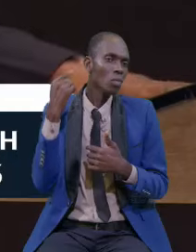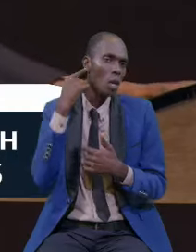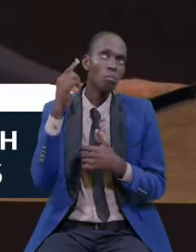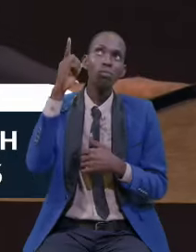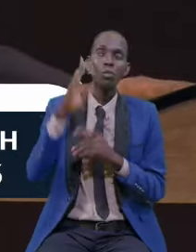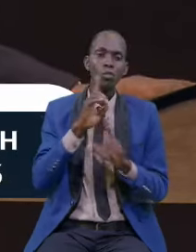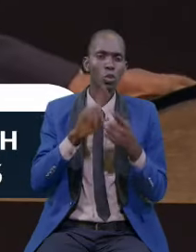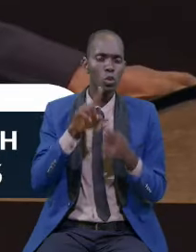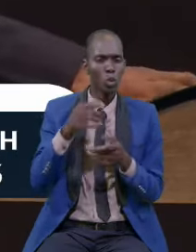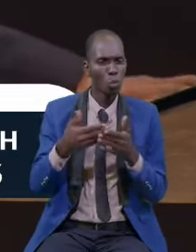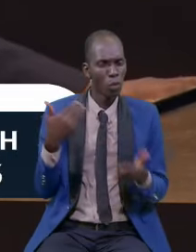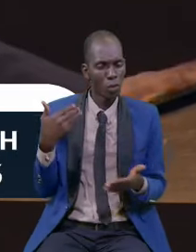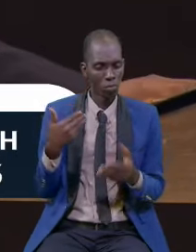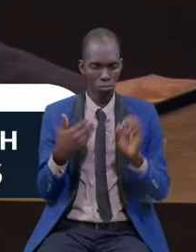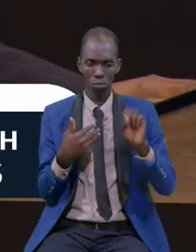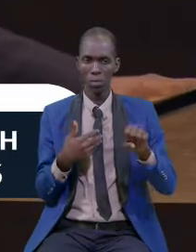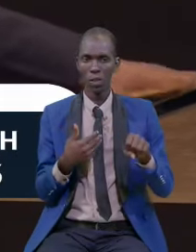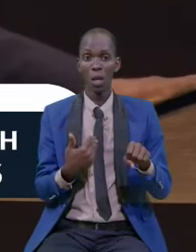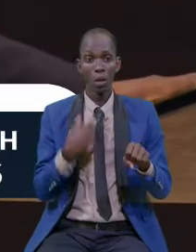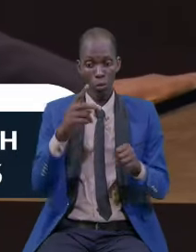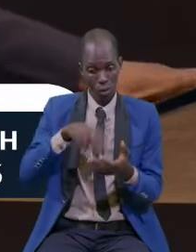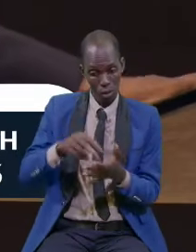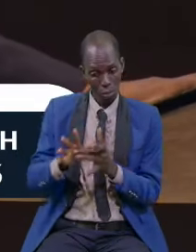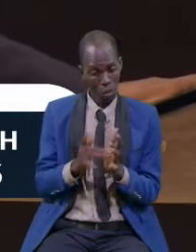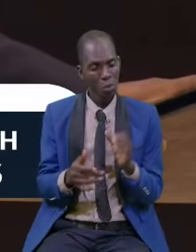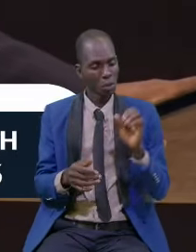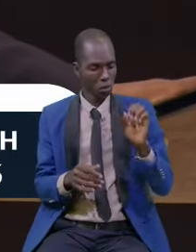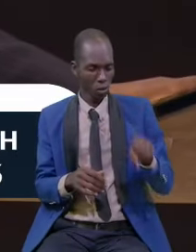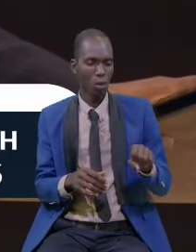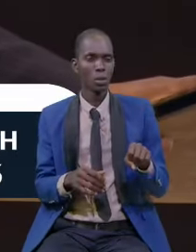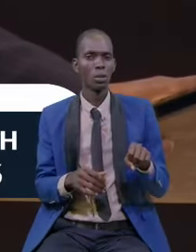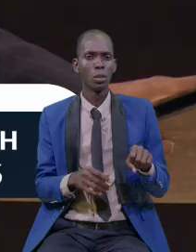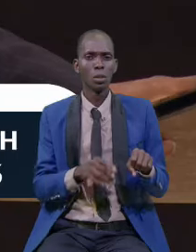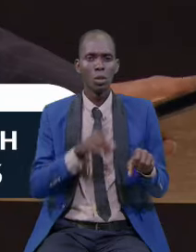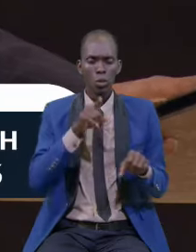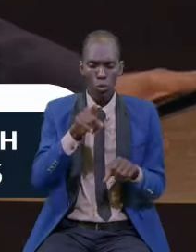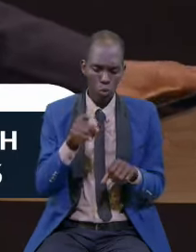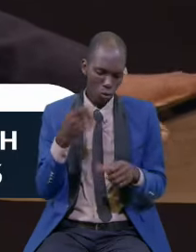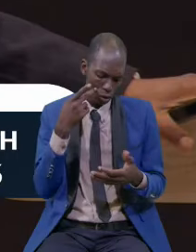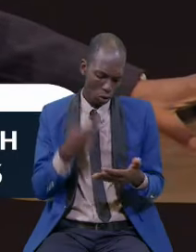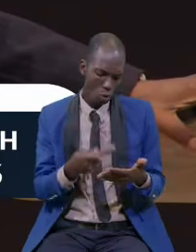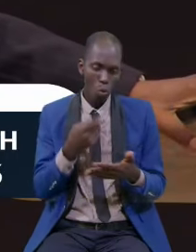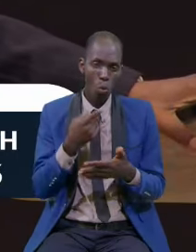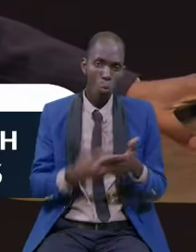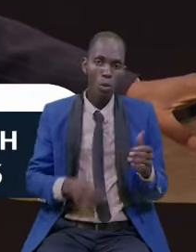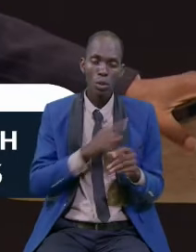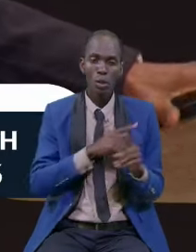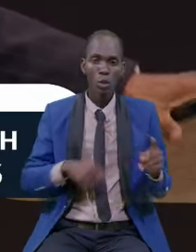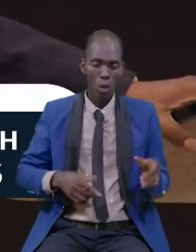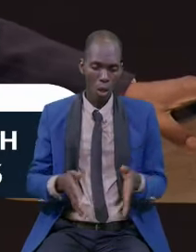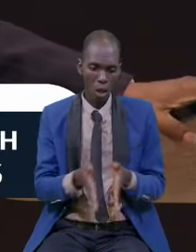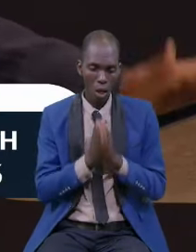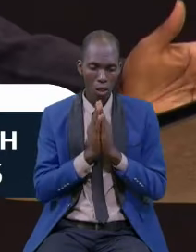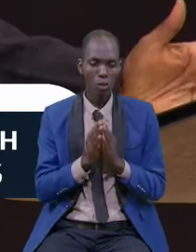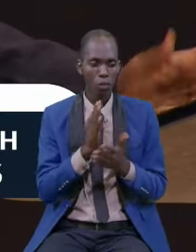Yes. Have you ever read the Bible? Yes. Do you know what he demands of a sinner before he comes